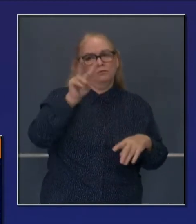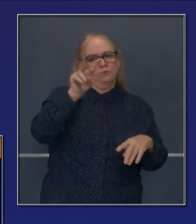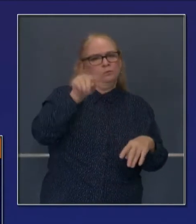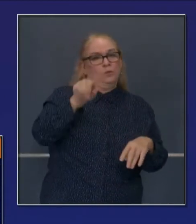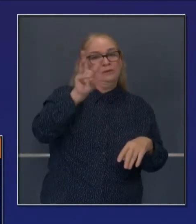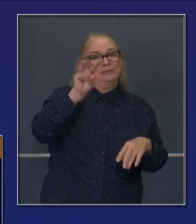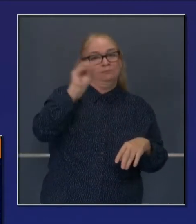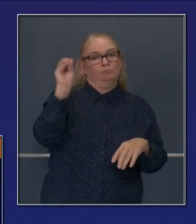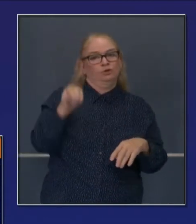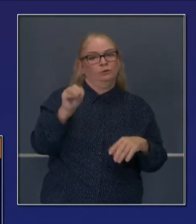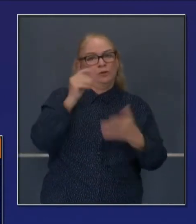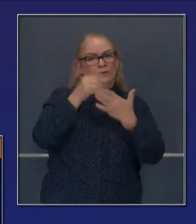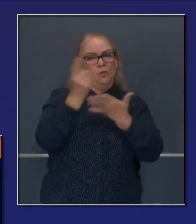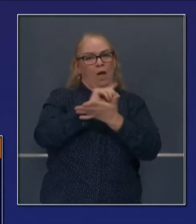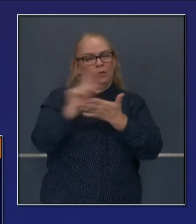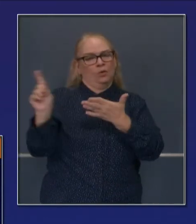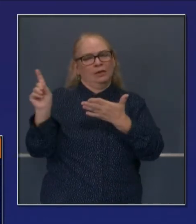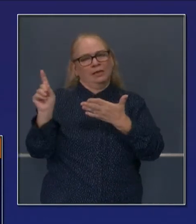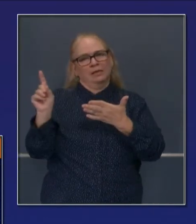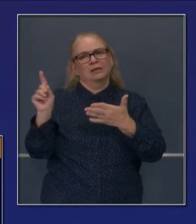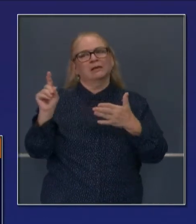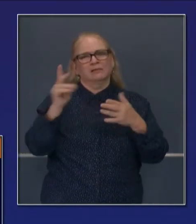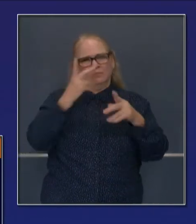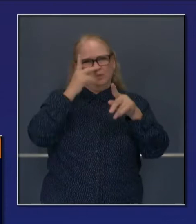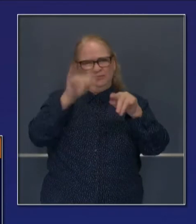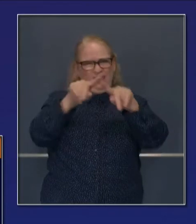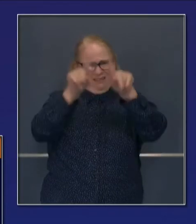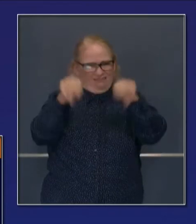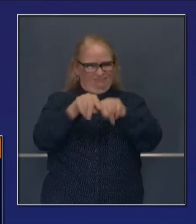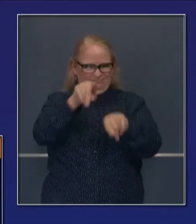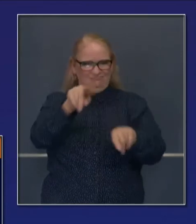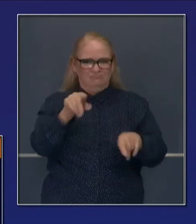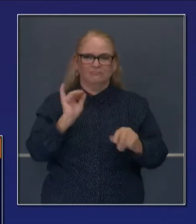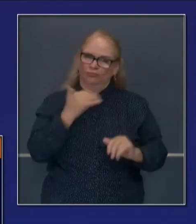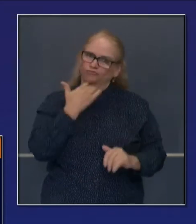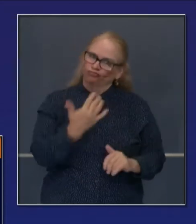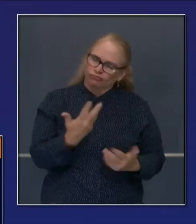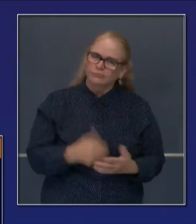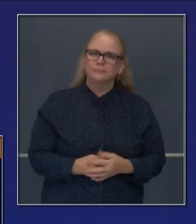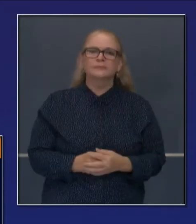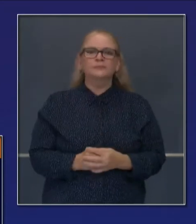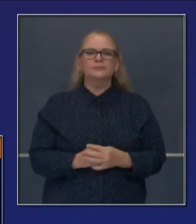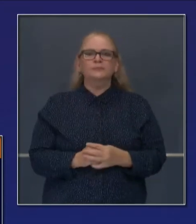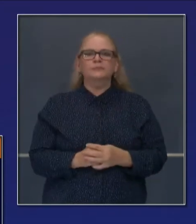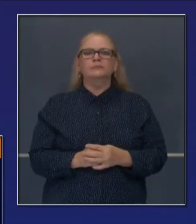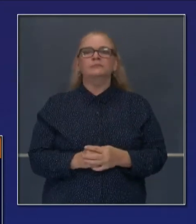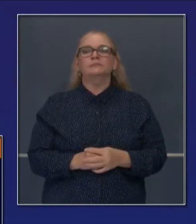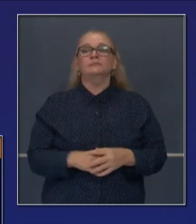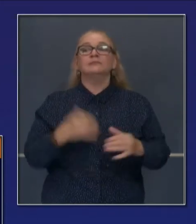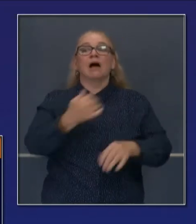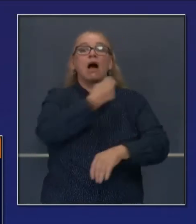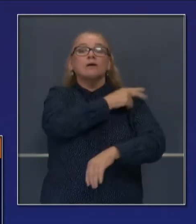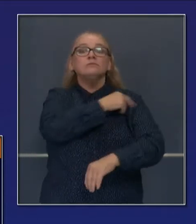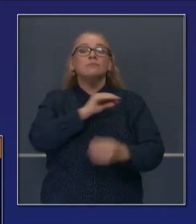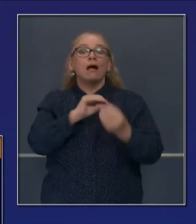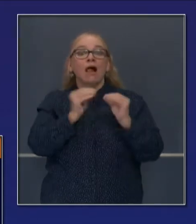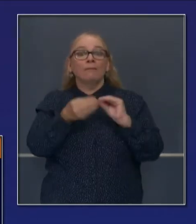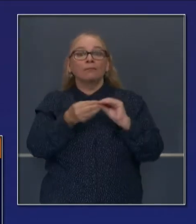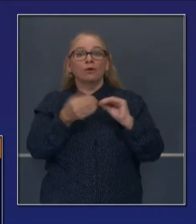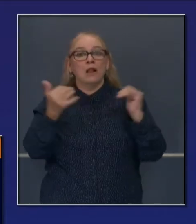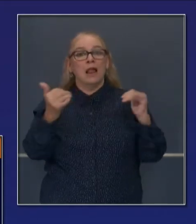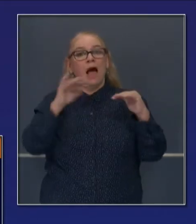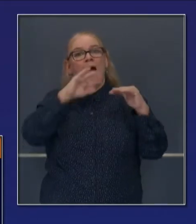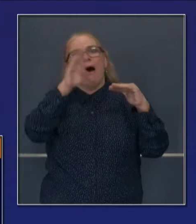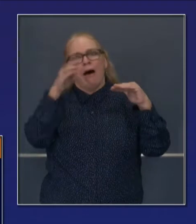days. Here reflected on this slide, 2.8% over 14-day period. The hospitalization numbers, as you can see, continue to